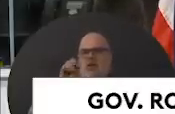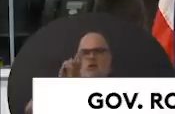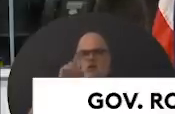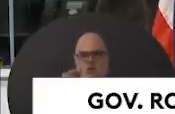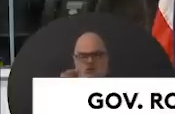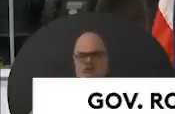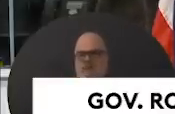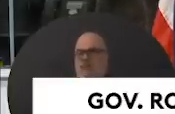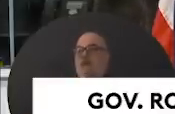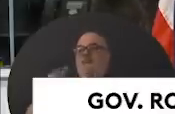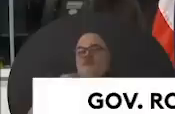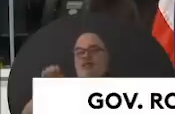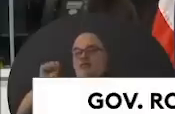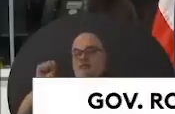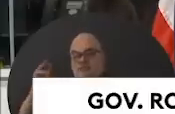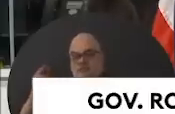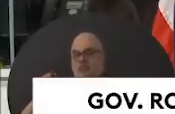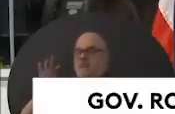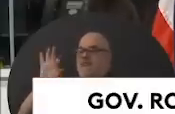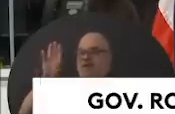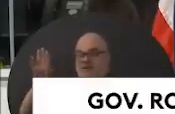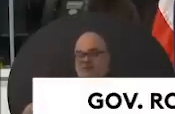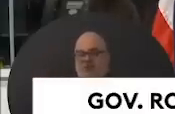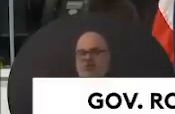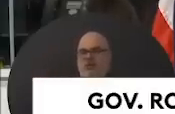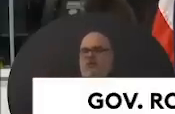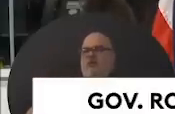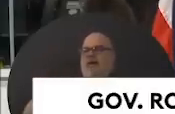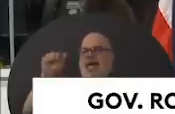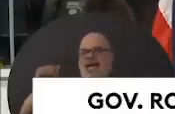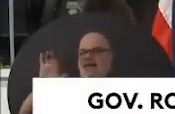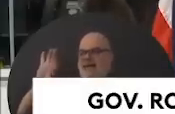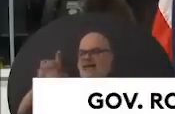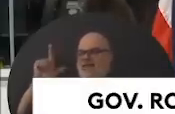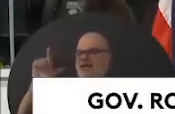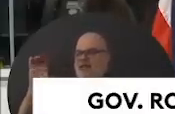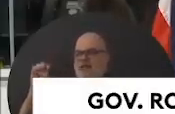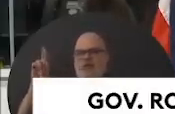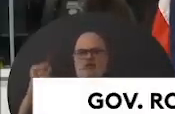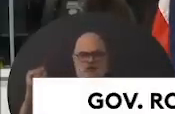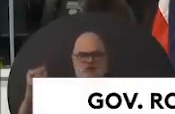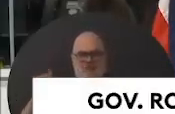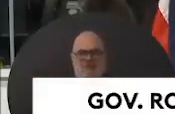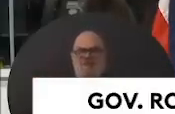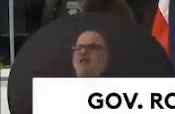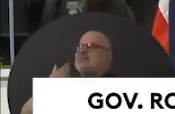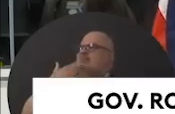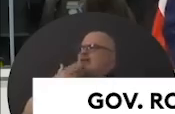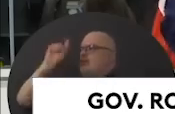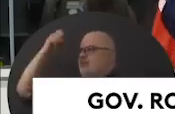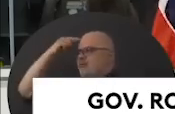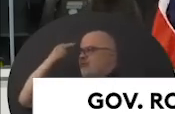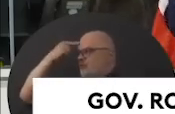media, on Facebook, and at FLCERT. Again, Governor, I want to thank you for your steadfast leadership in supporting